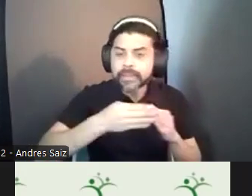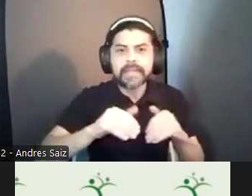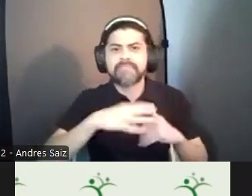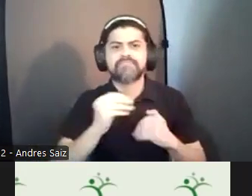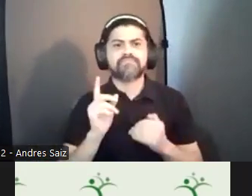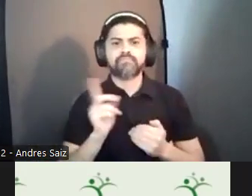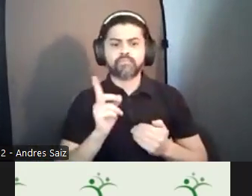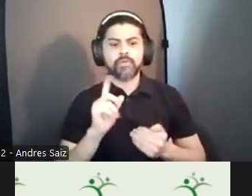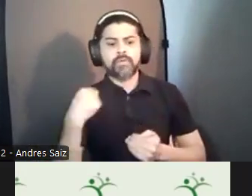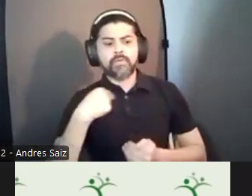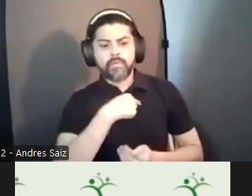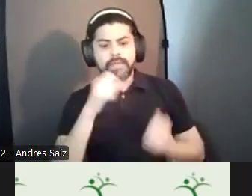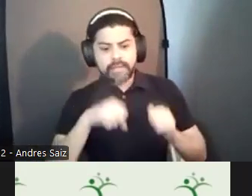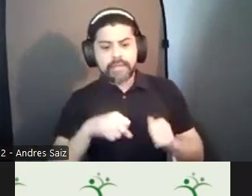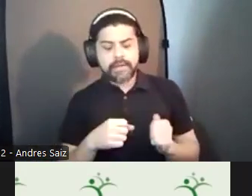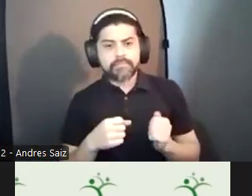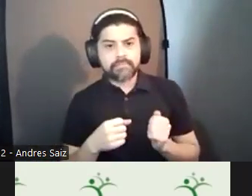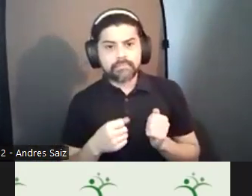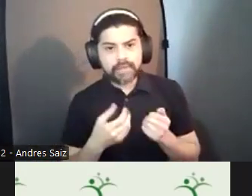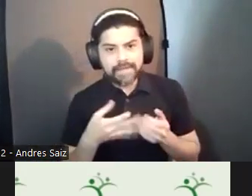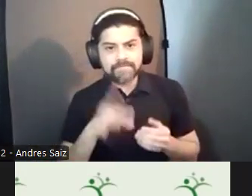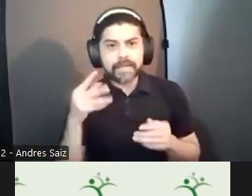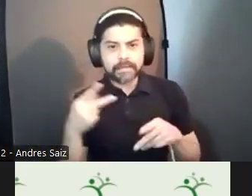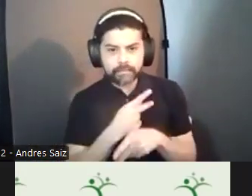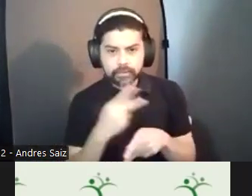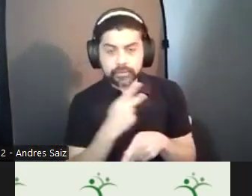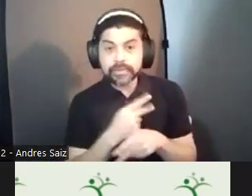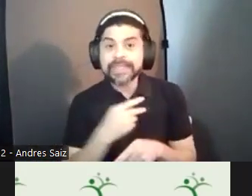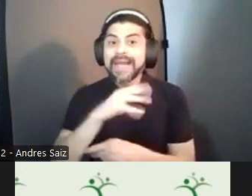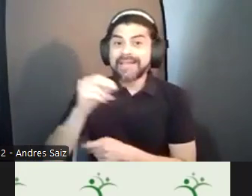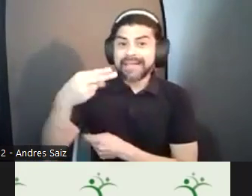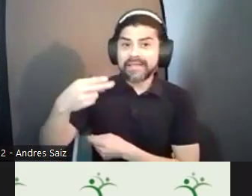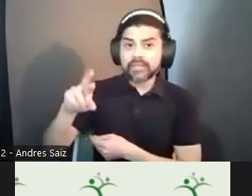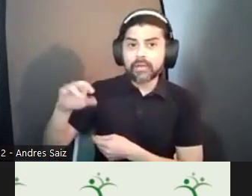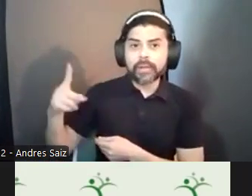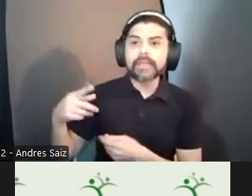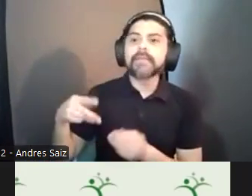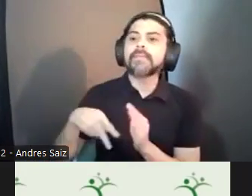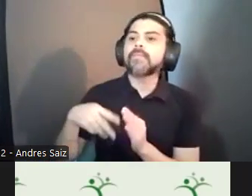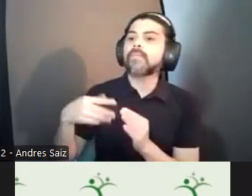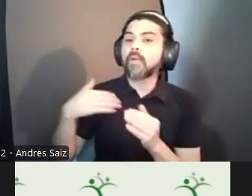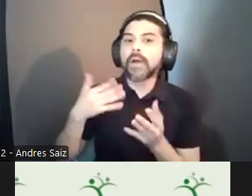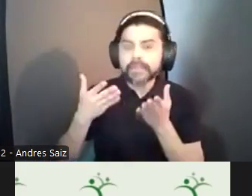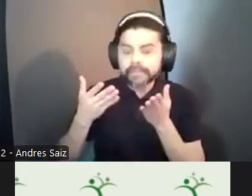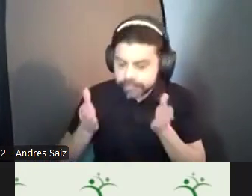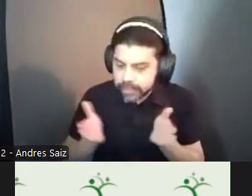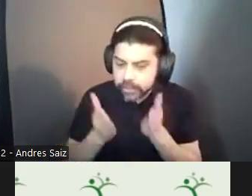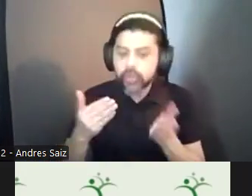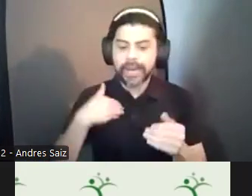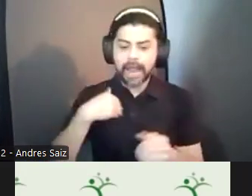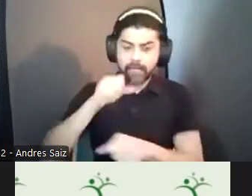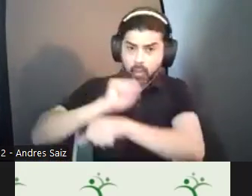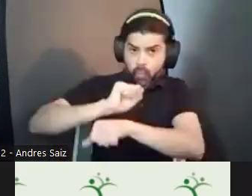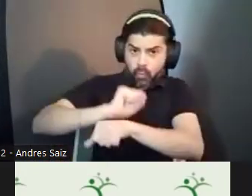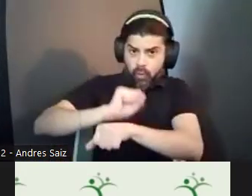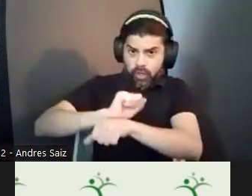to highlight and underscore the importance of the workforce at the county level, and ensuring that we have a workforce that stands ready